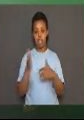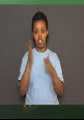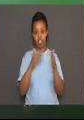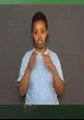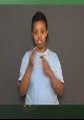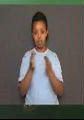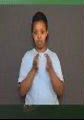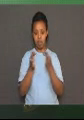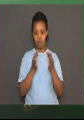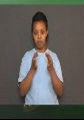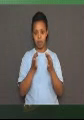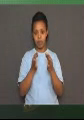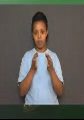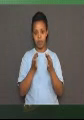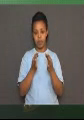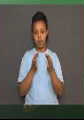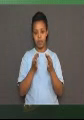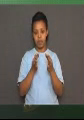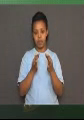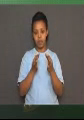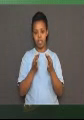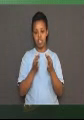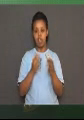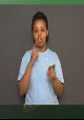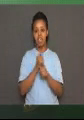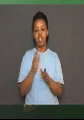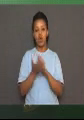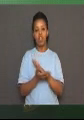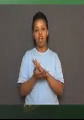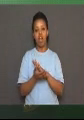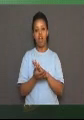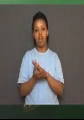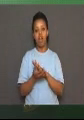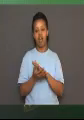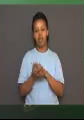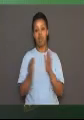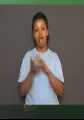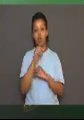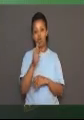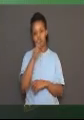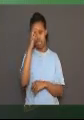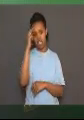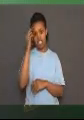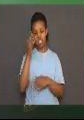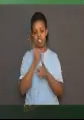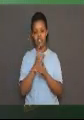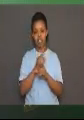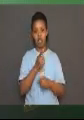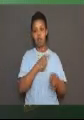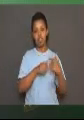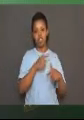an illness caused by abnormalities that exist in genes or